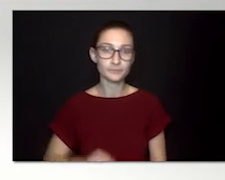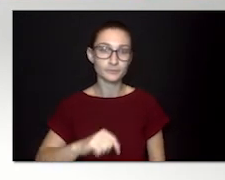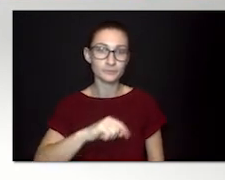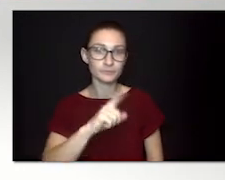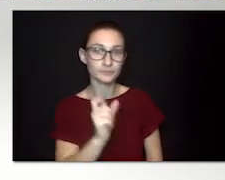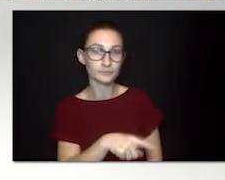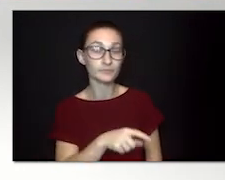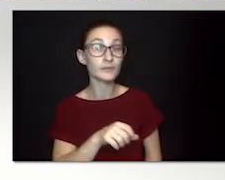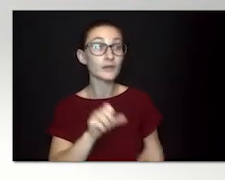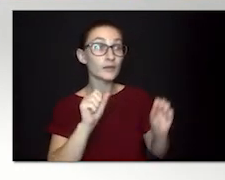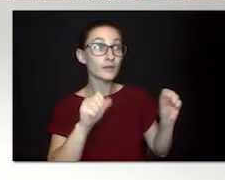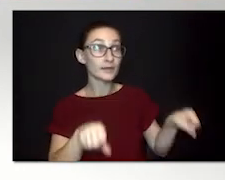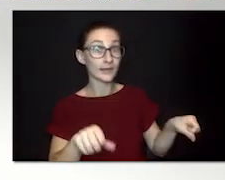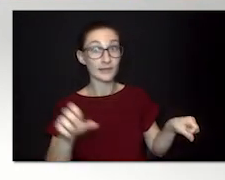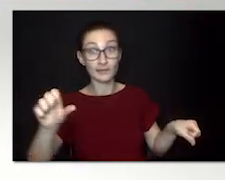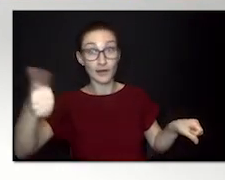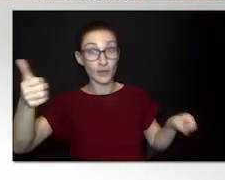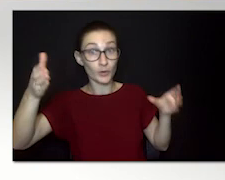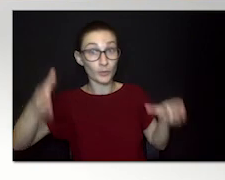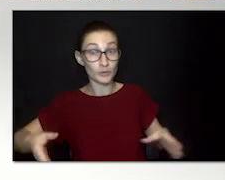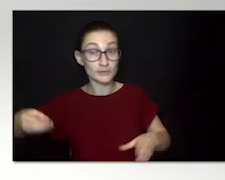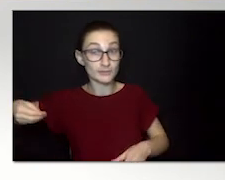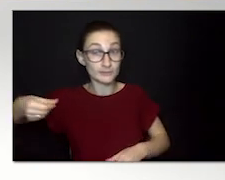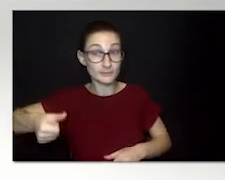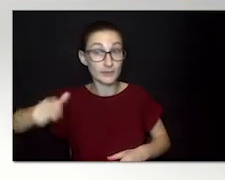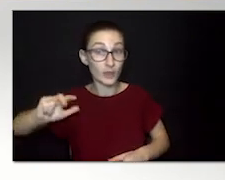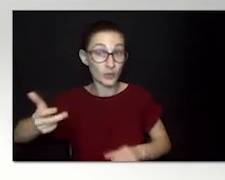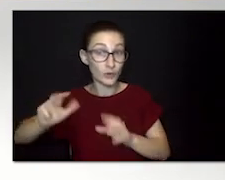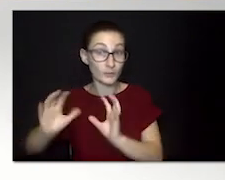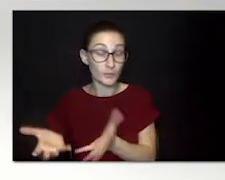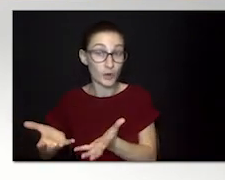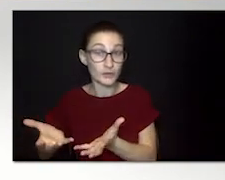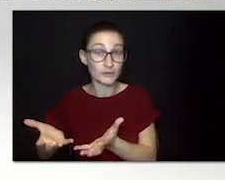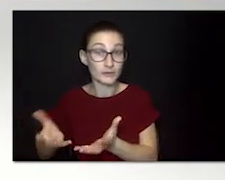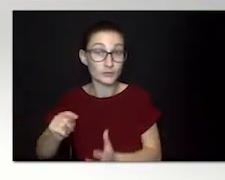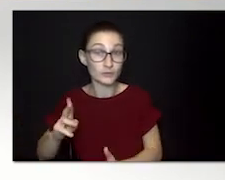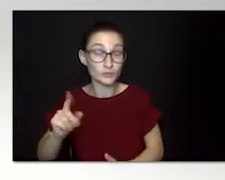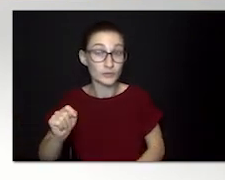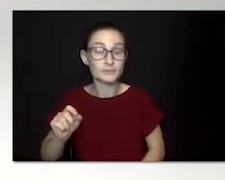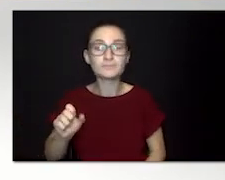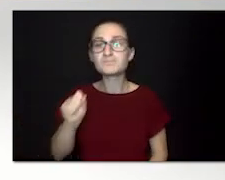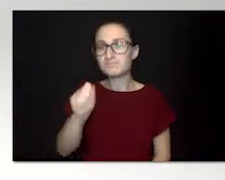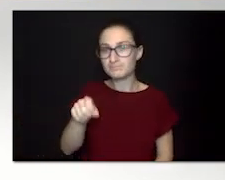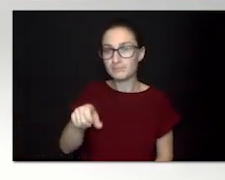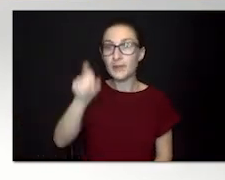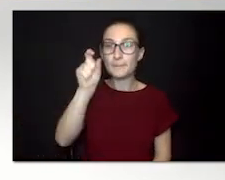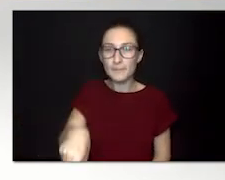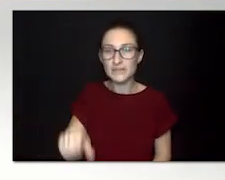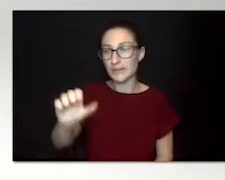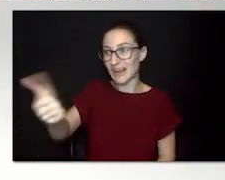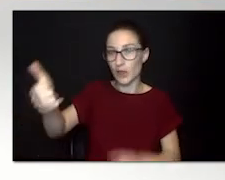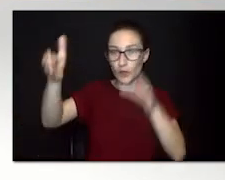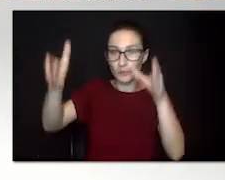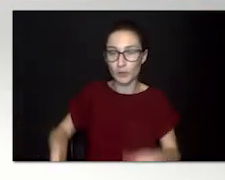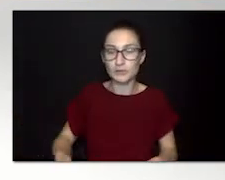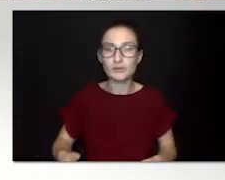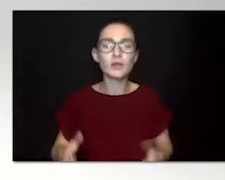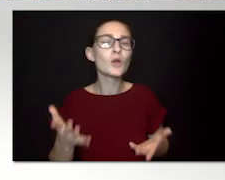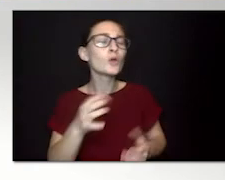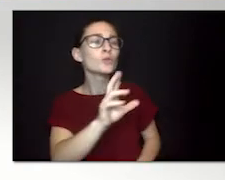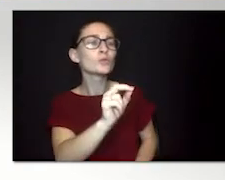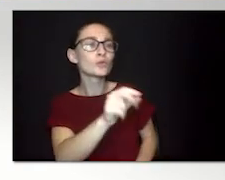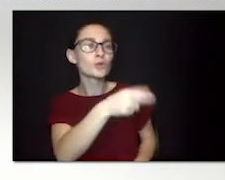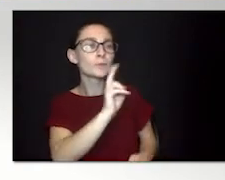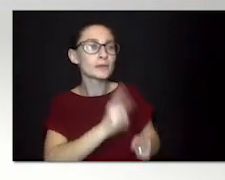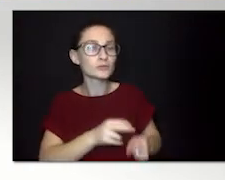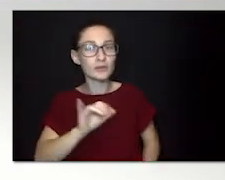And then, Can another person put money in the third-party trust? in order to have a third-party trust, it has to be another person. It can't be the Like ward. you said,